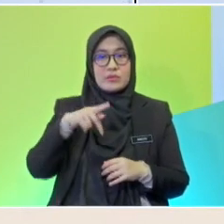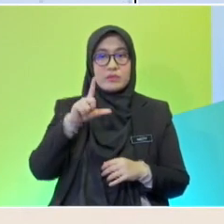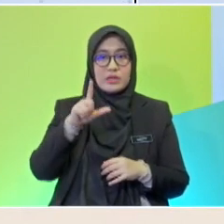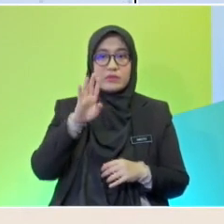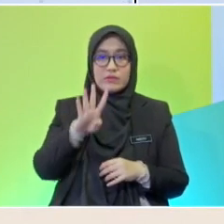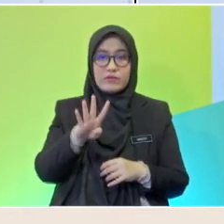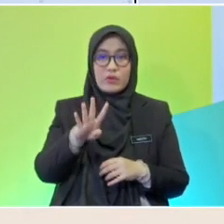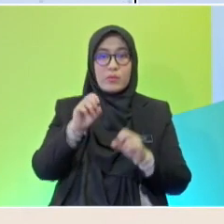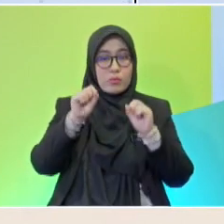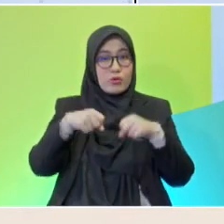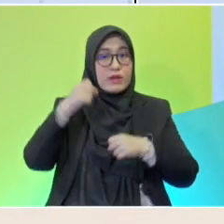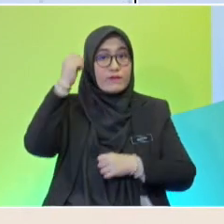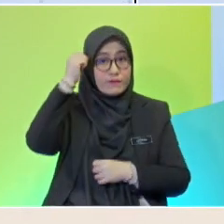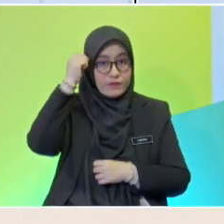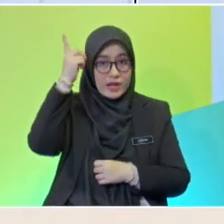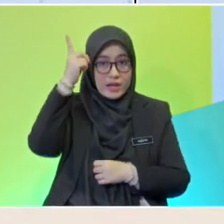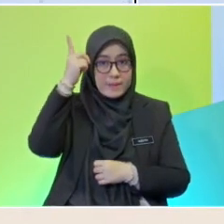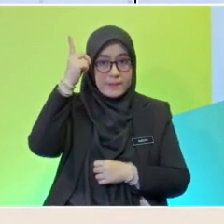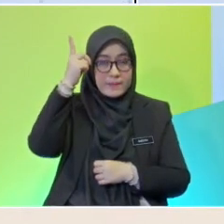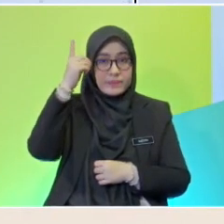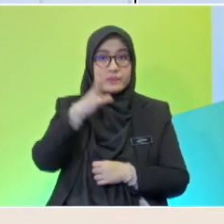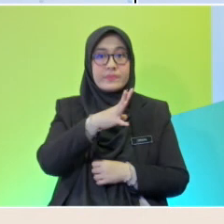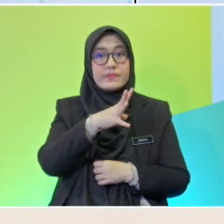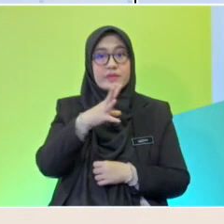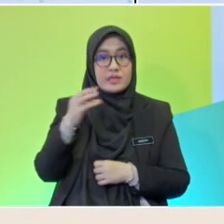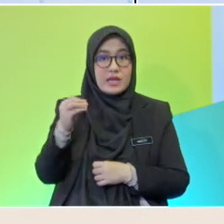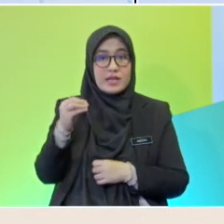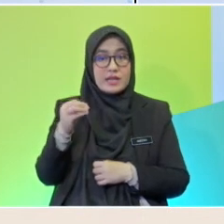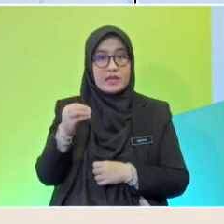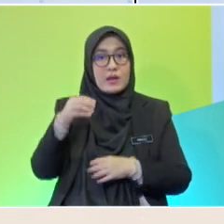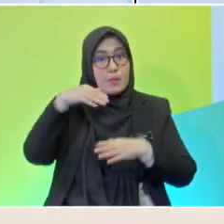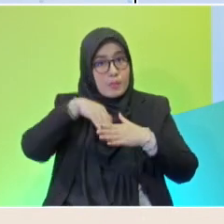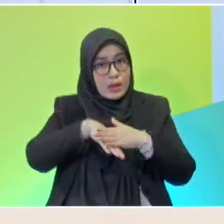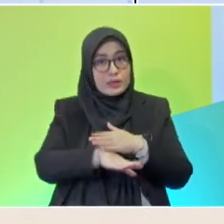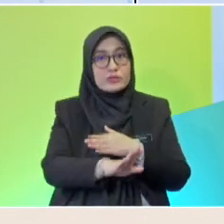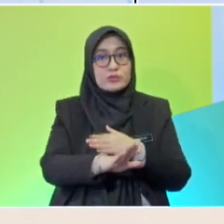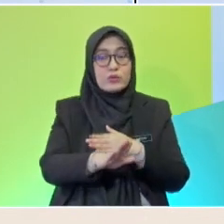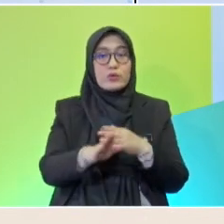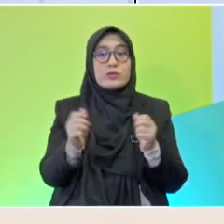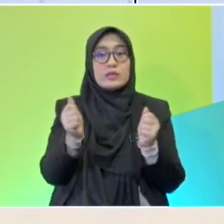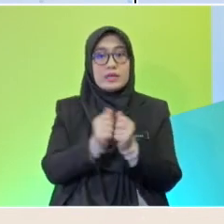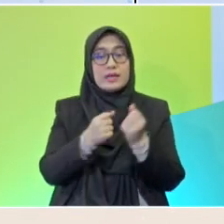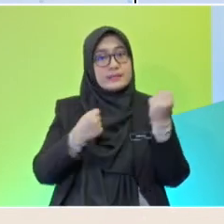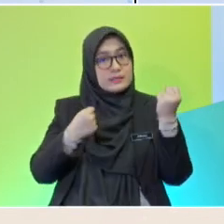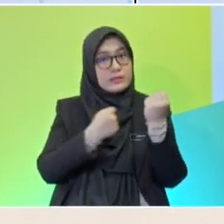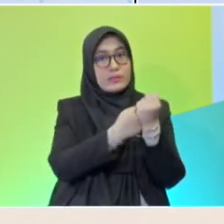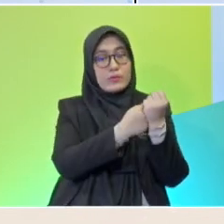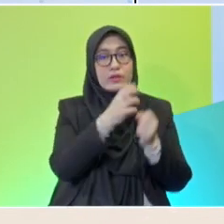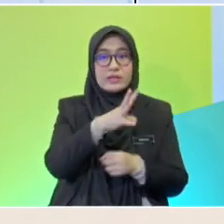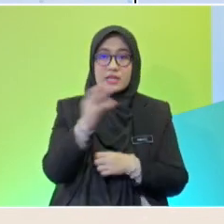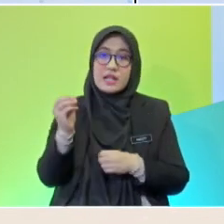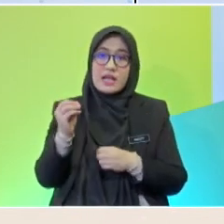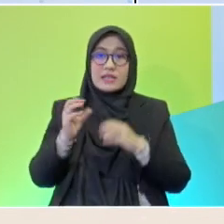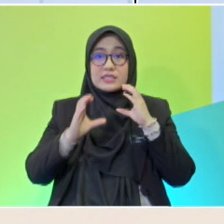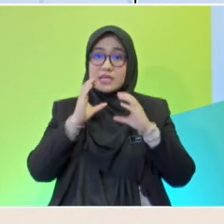to understand and will be able to participate with support, but they will be able to respond to